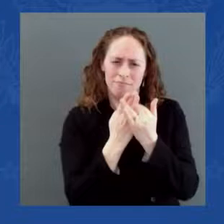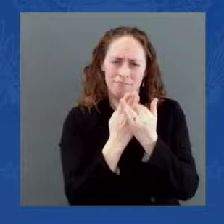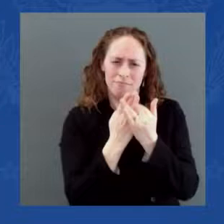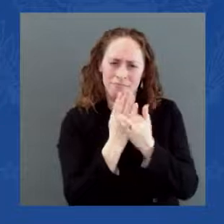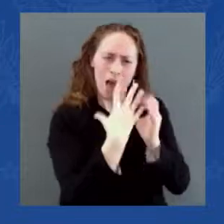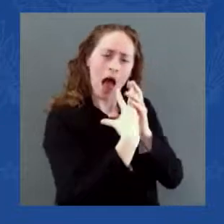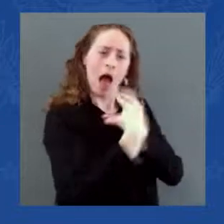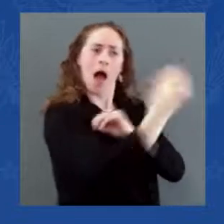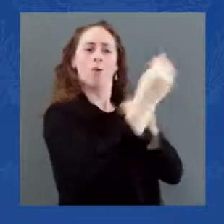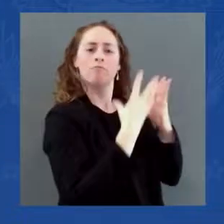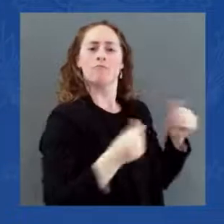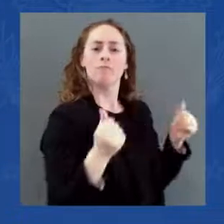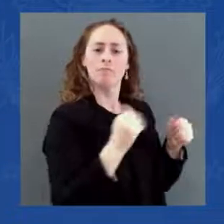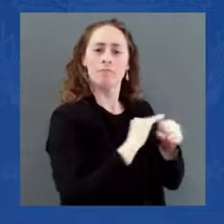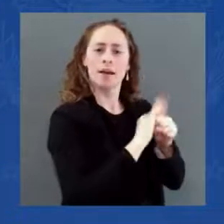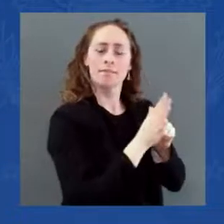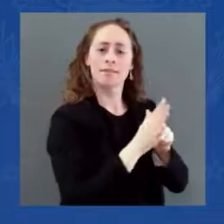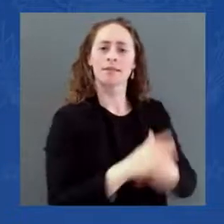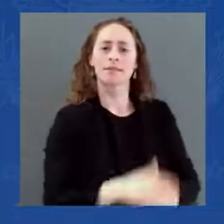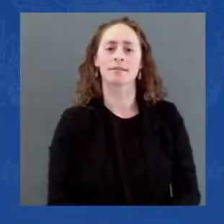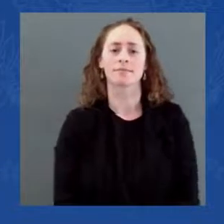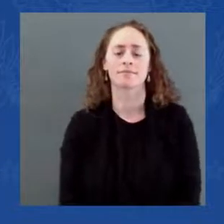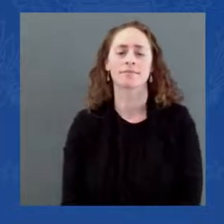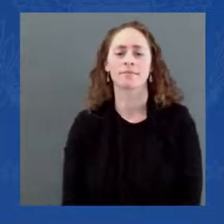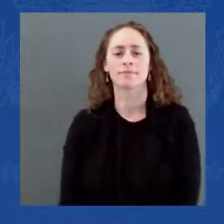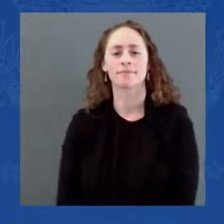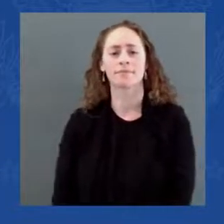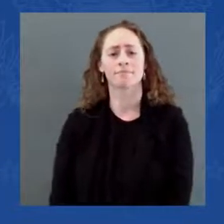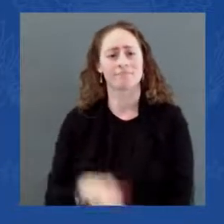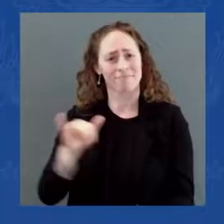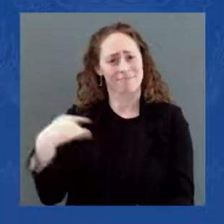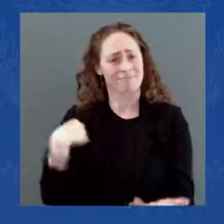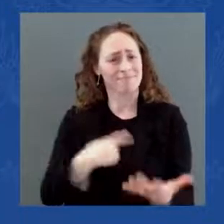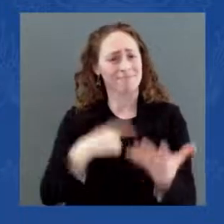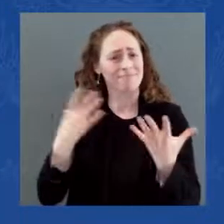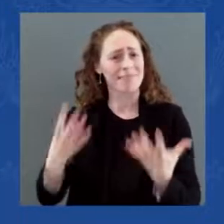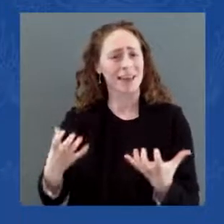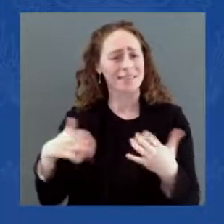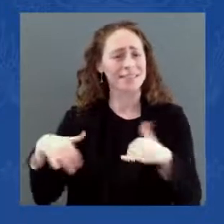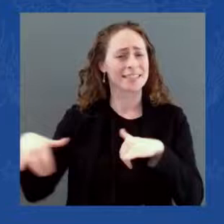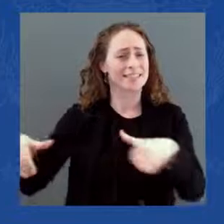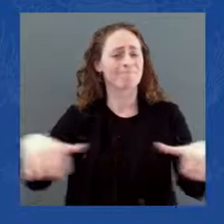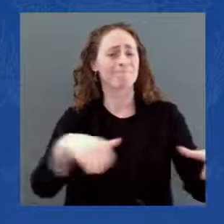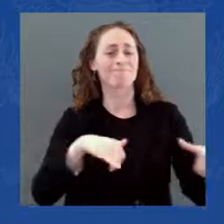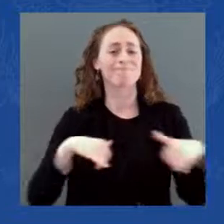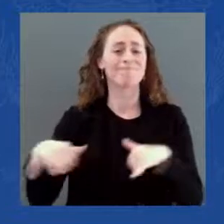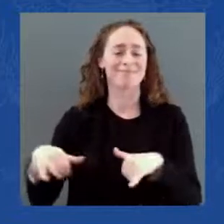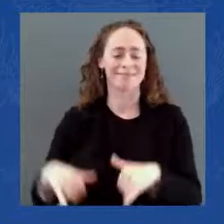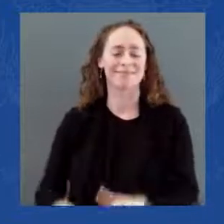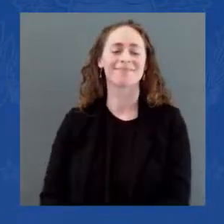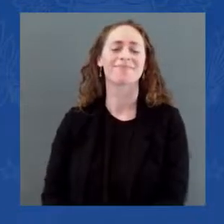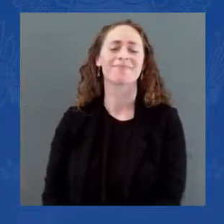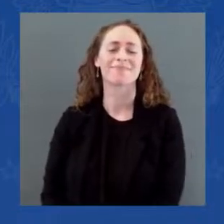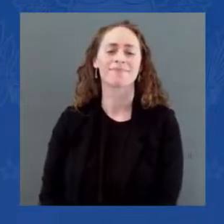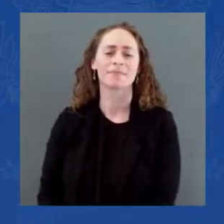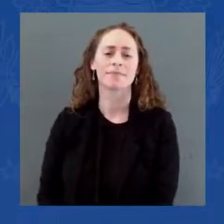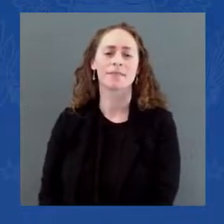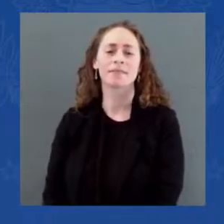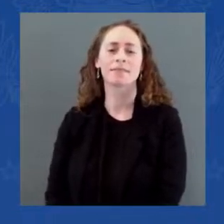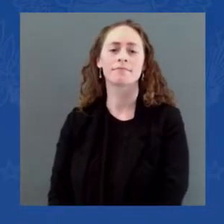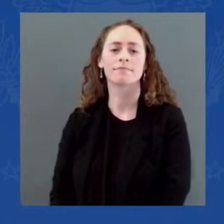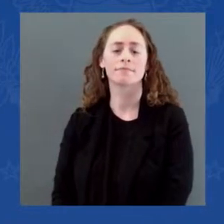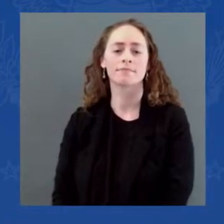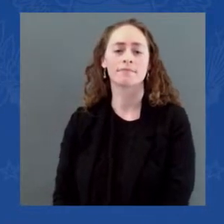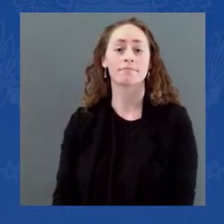basic rights. The plan I'm announcing today is a plan our scientists and COVID teams have recommended. And while